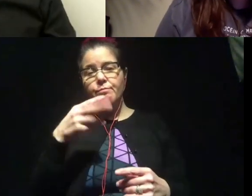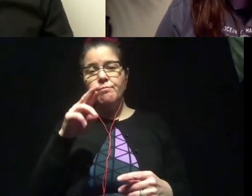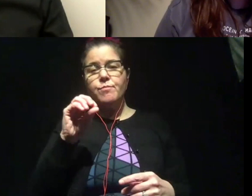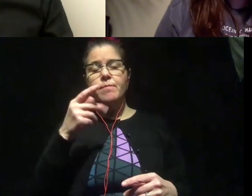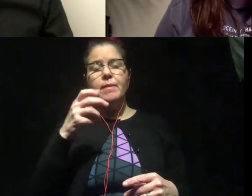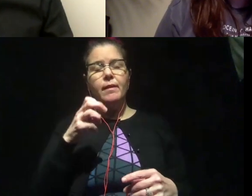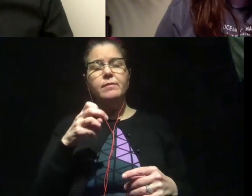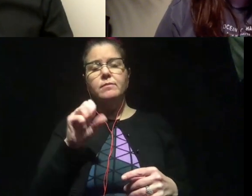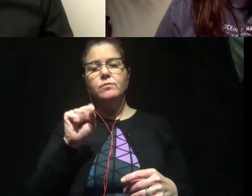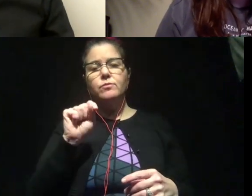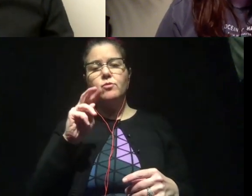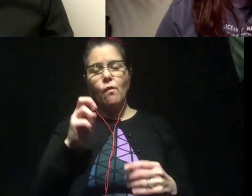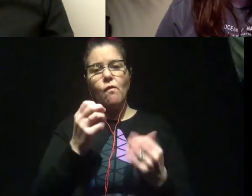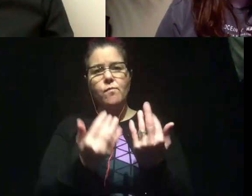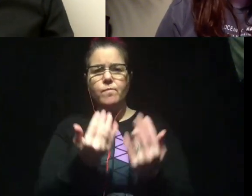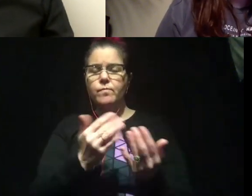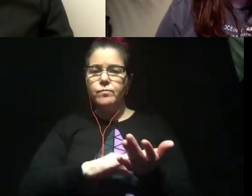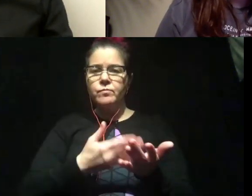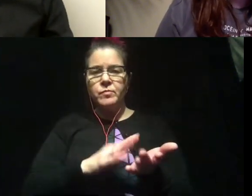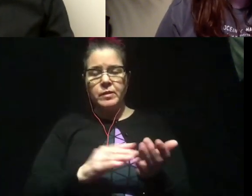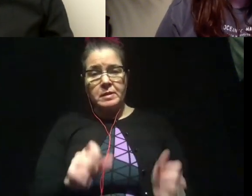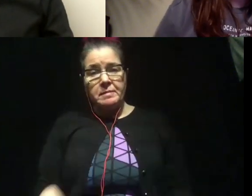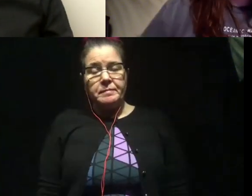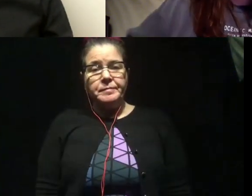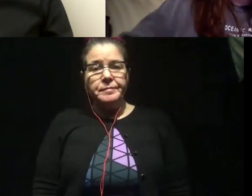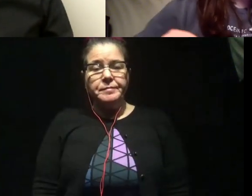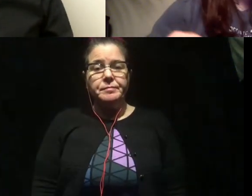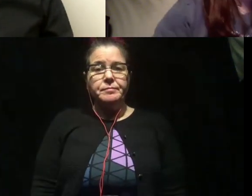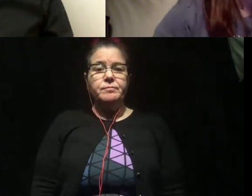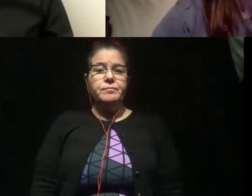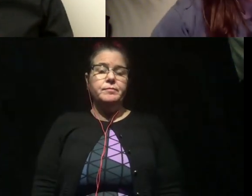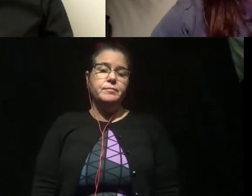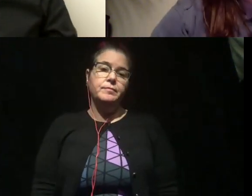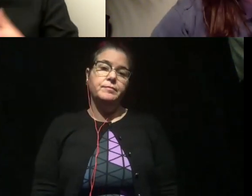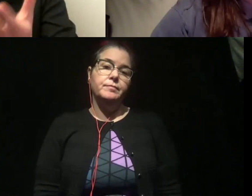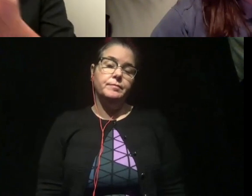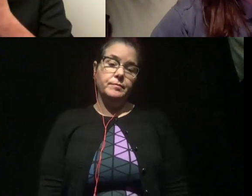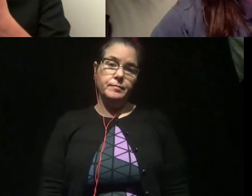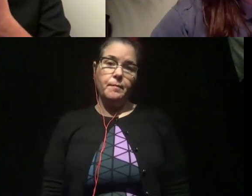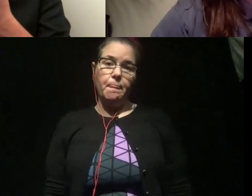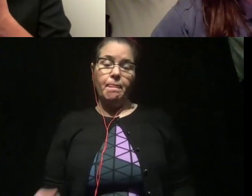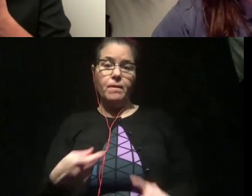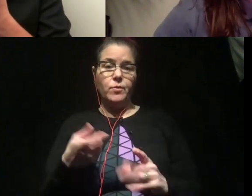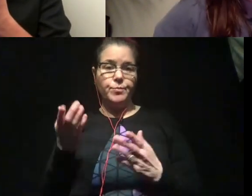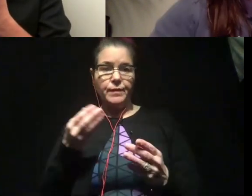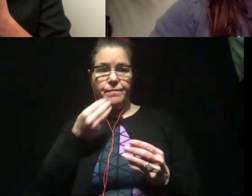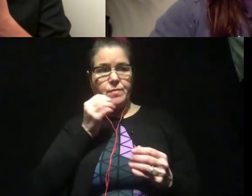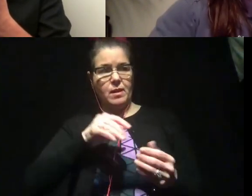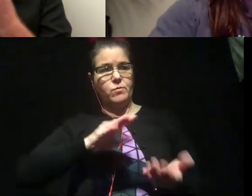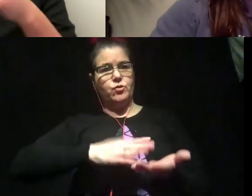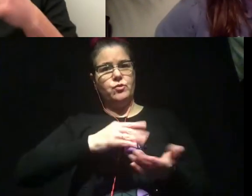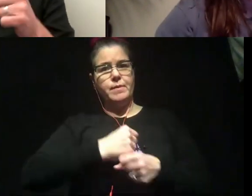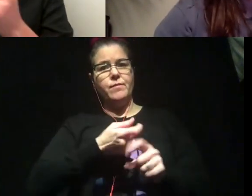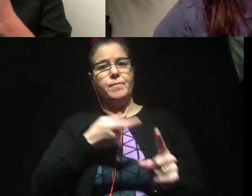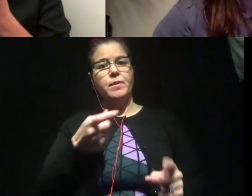set up inside the big tents, and we'll cook our food from them, from the food we've brought with us. And things